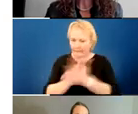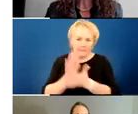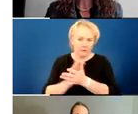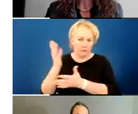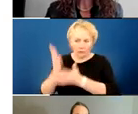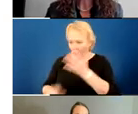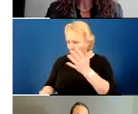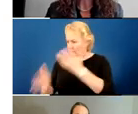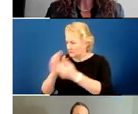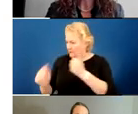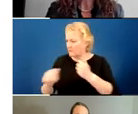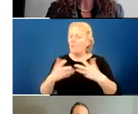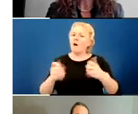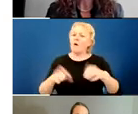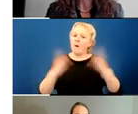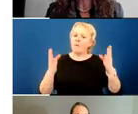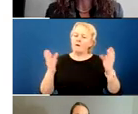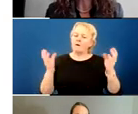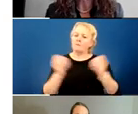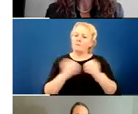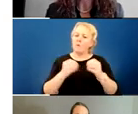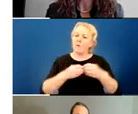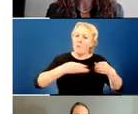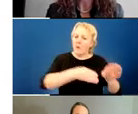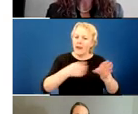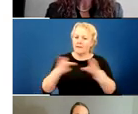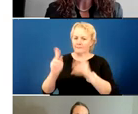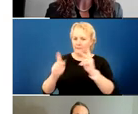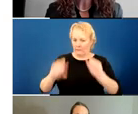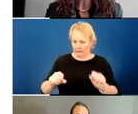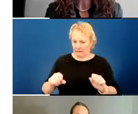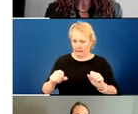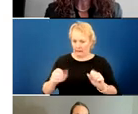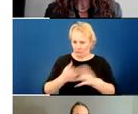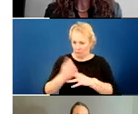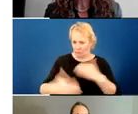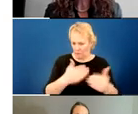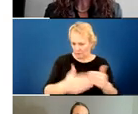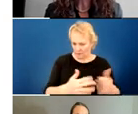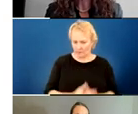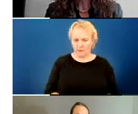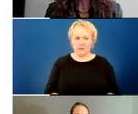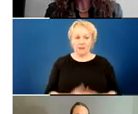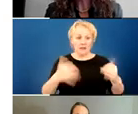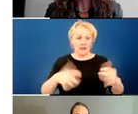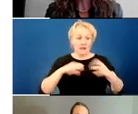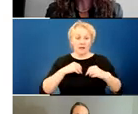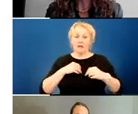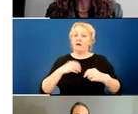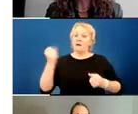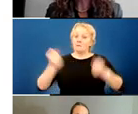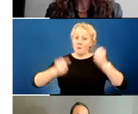to kind of open up a few more paths that make it easier for them to complete the process. So we're now accepting motor